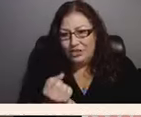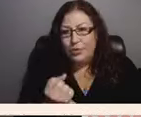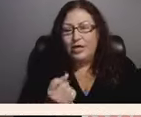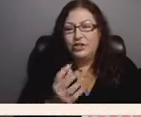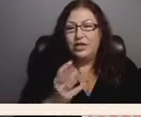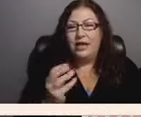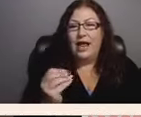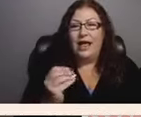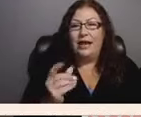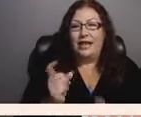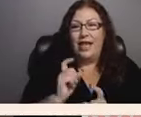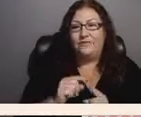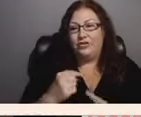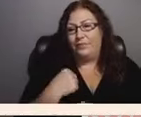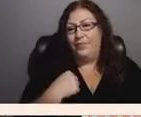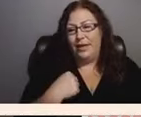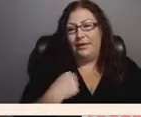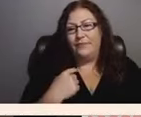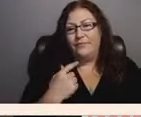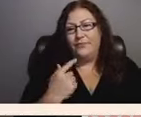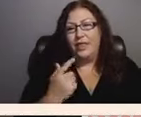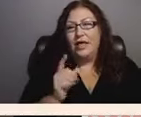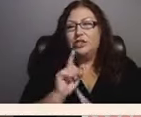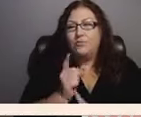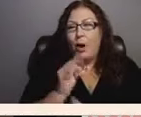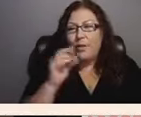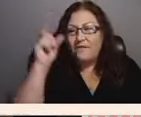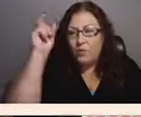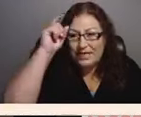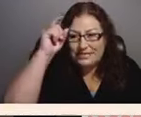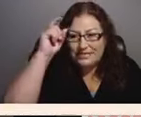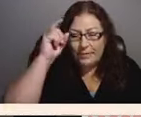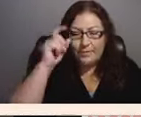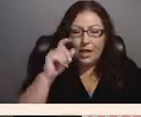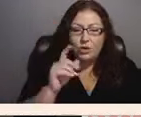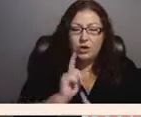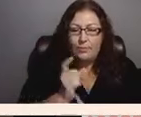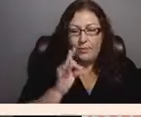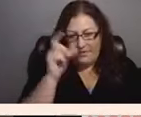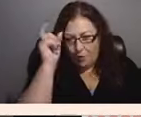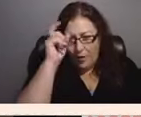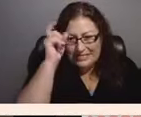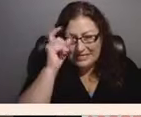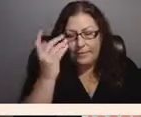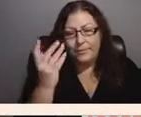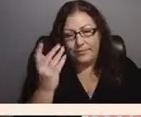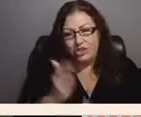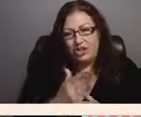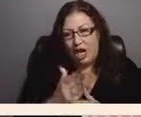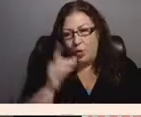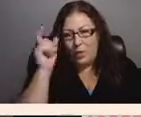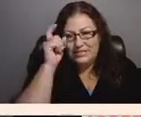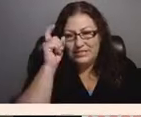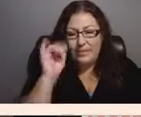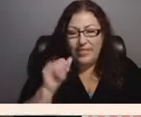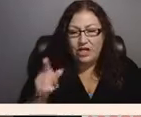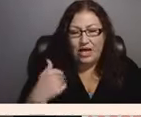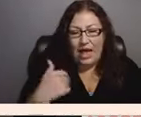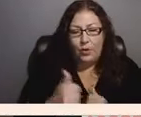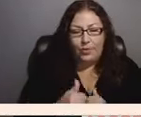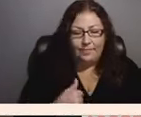me this moment of wisdom. It was a moment of wisdom, of shared wisdom that she had with me.